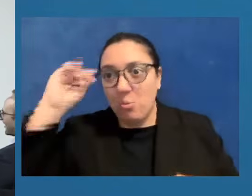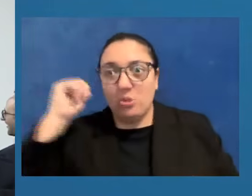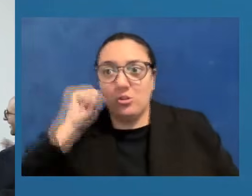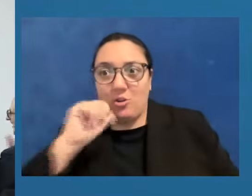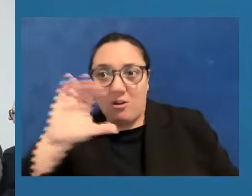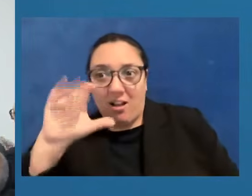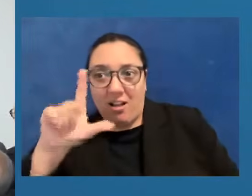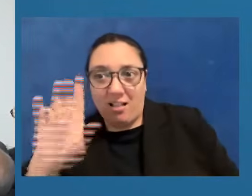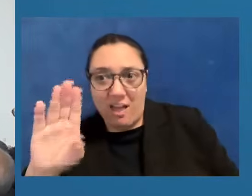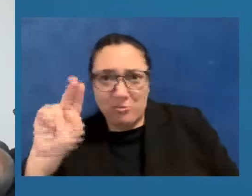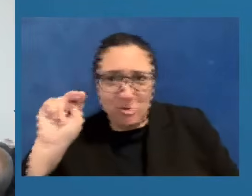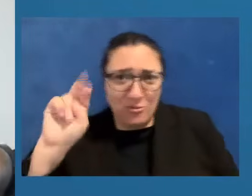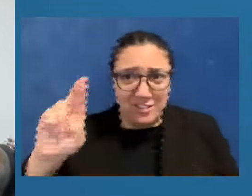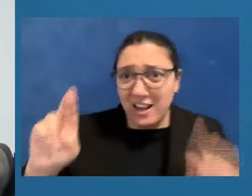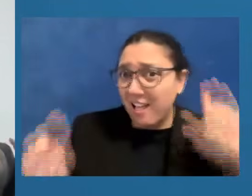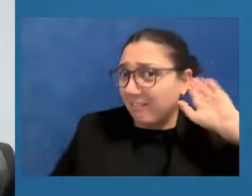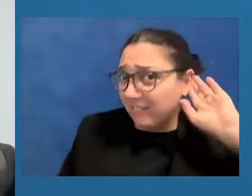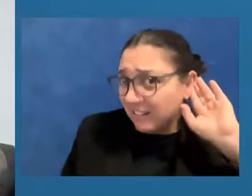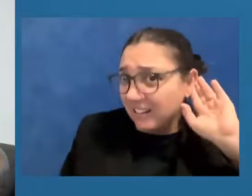Rochelle?